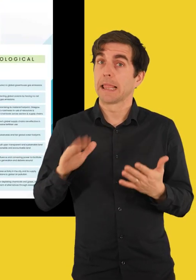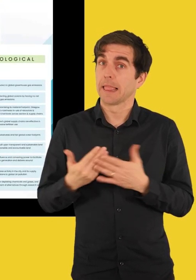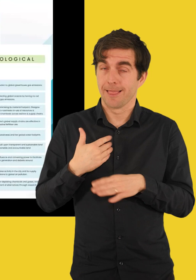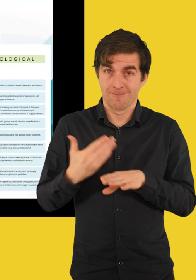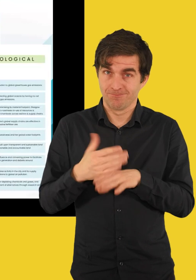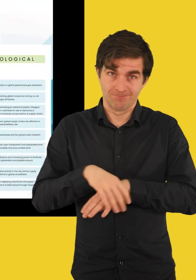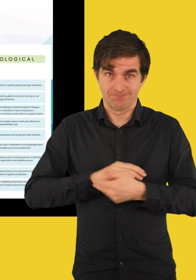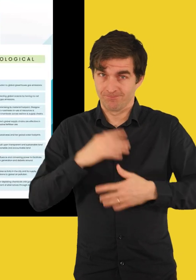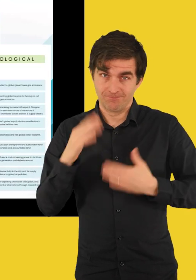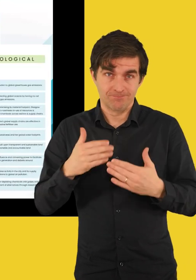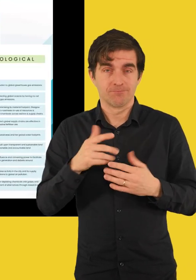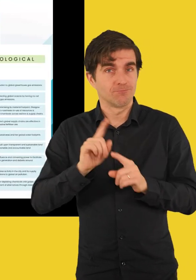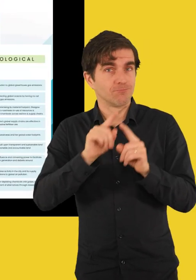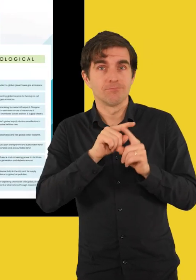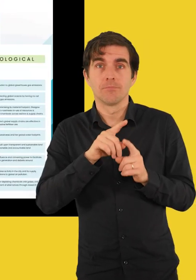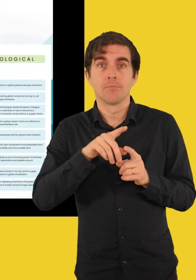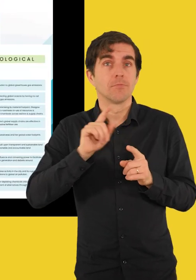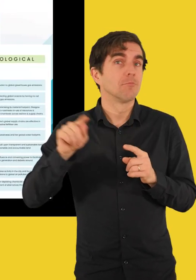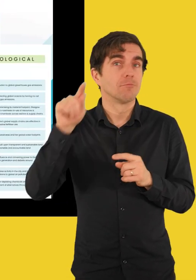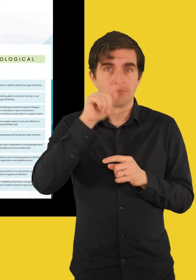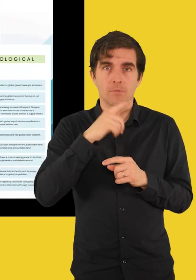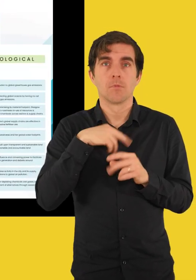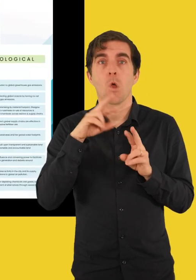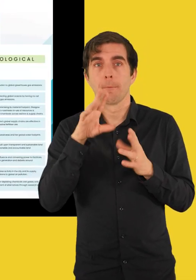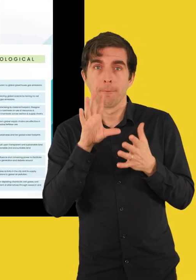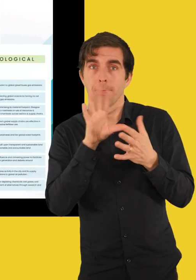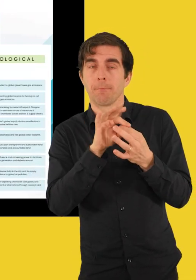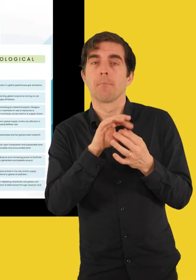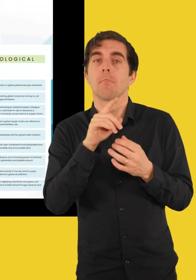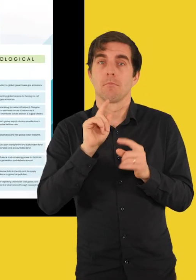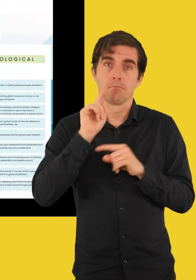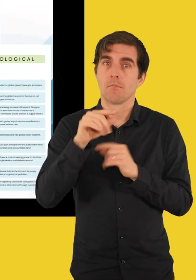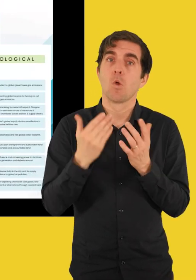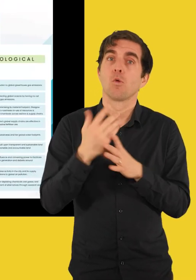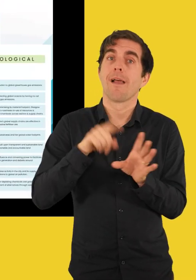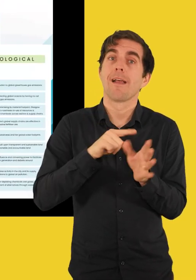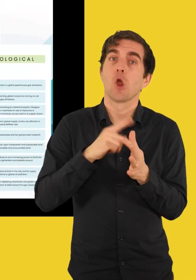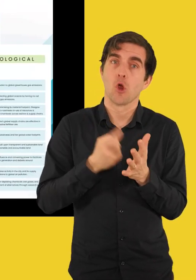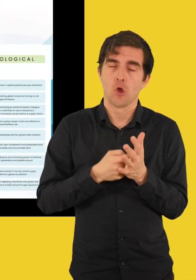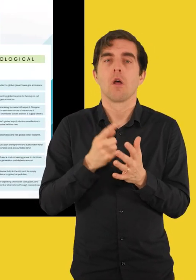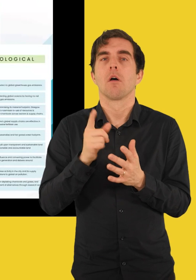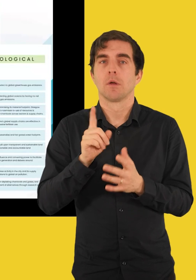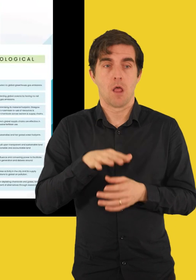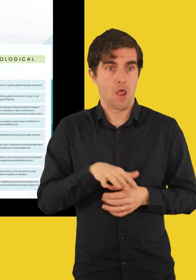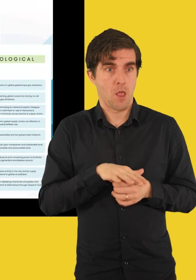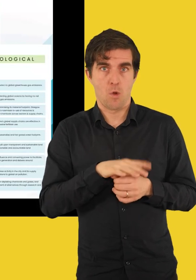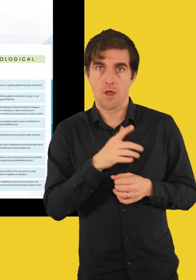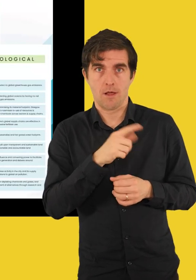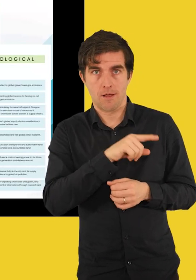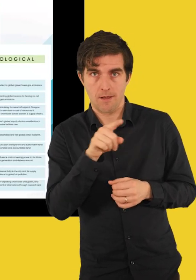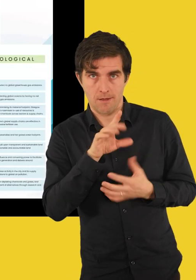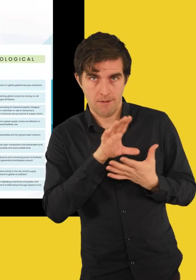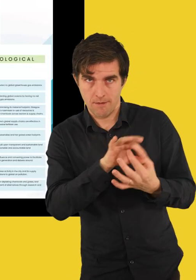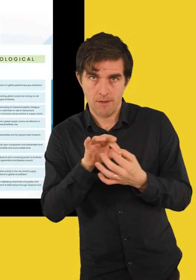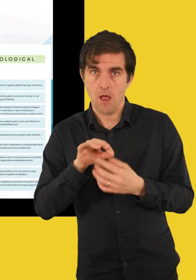We've been working on these indicators with officers across the council and hope to have them firmed up in the new year, at least the local ones, local ecological